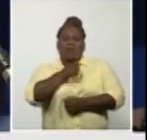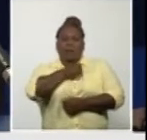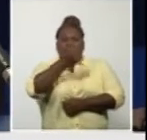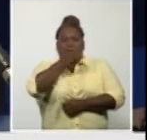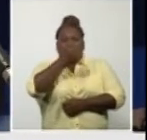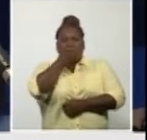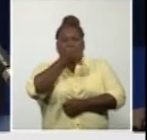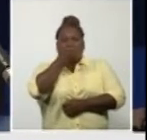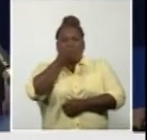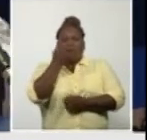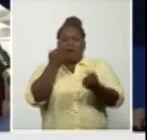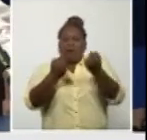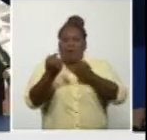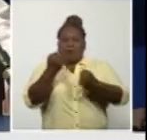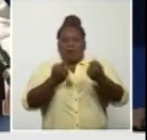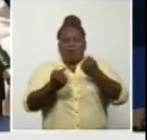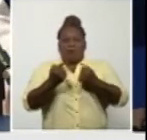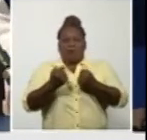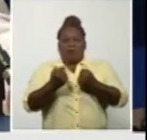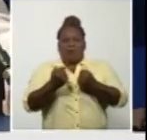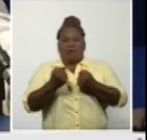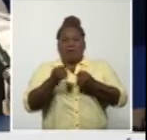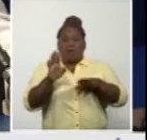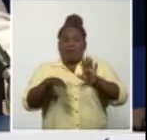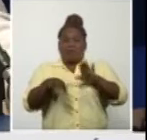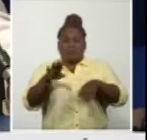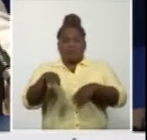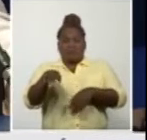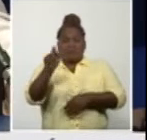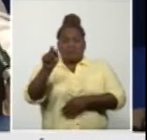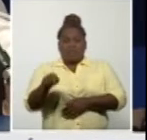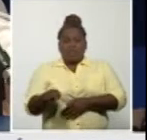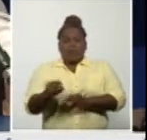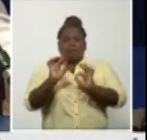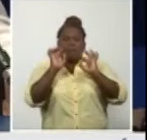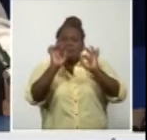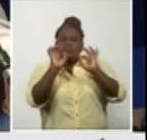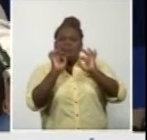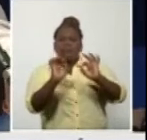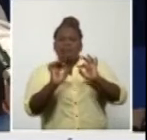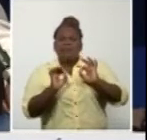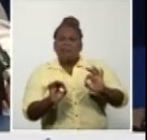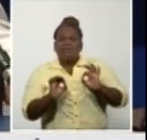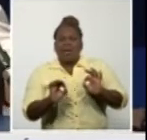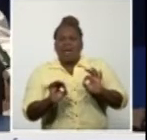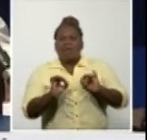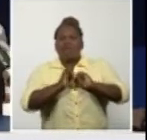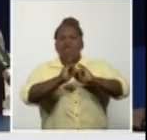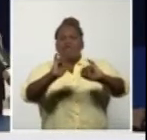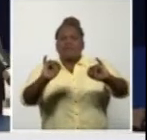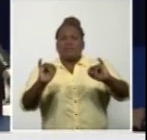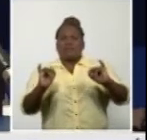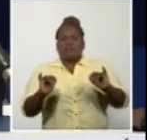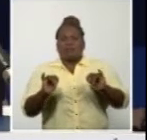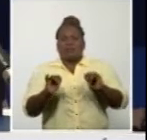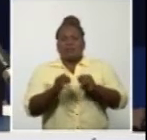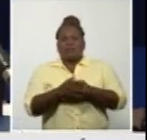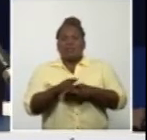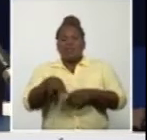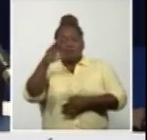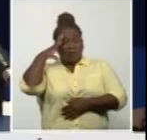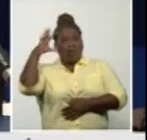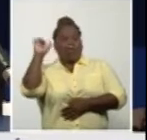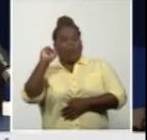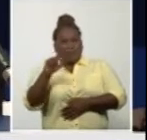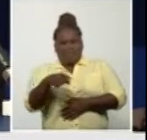we are reporting in the world. This is due to a correction that Spain made regarding the